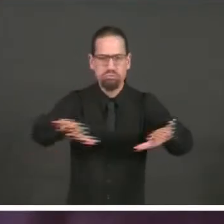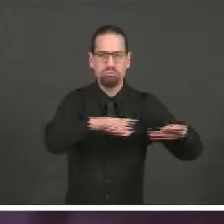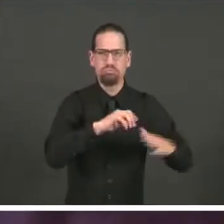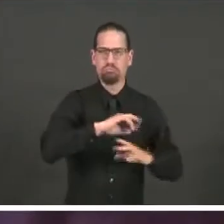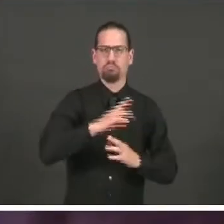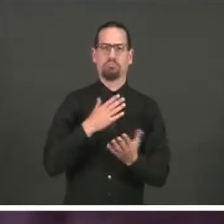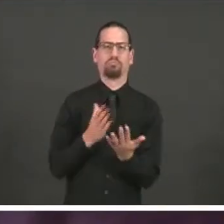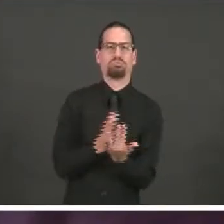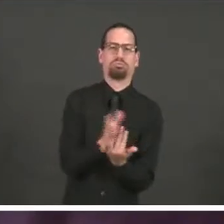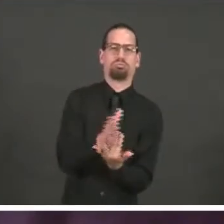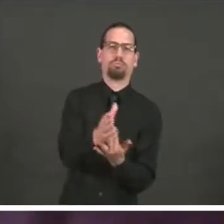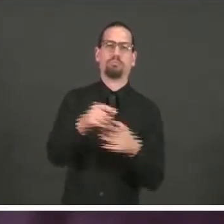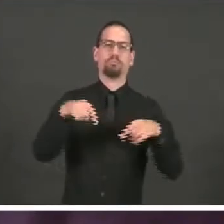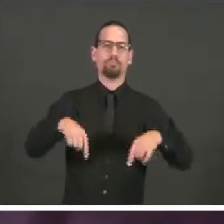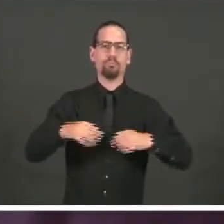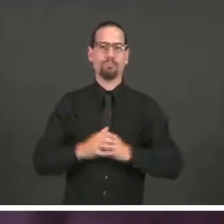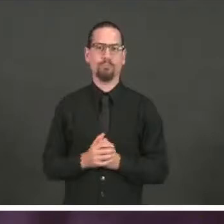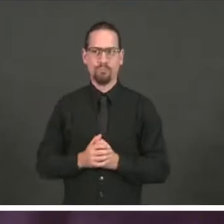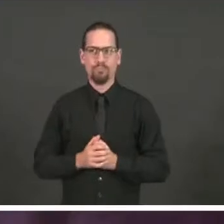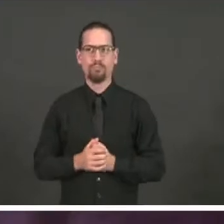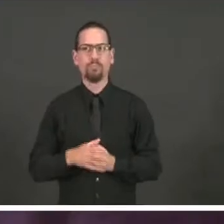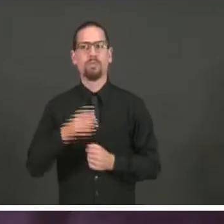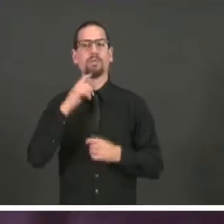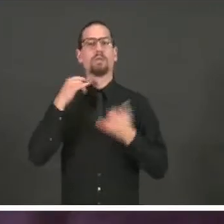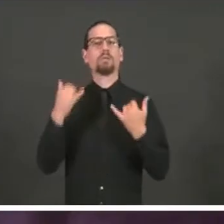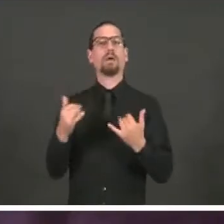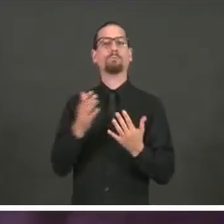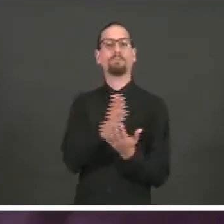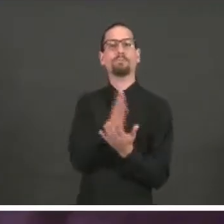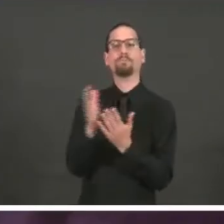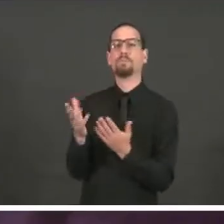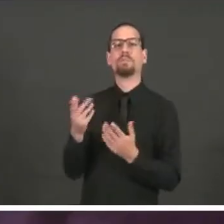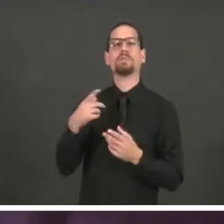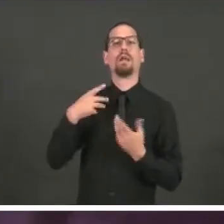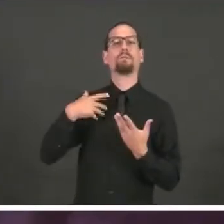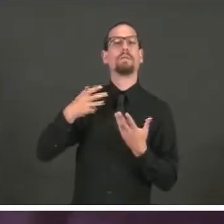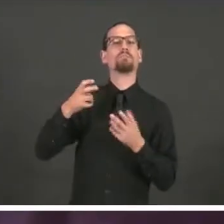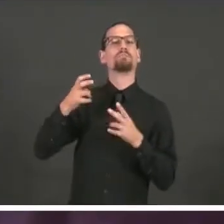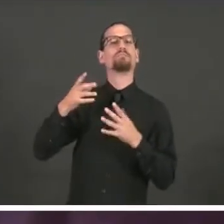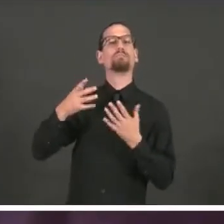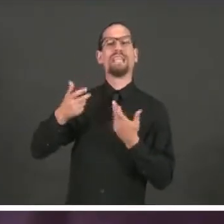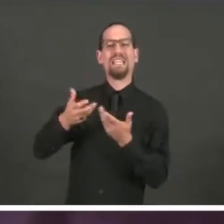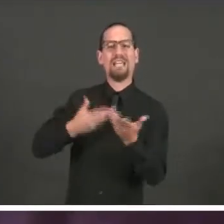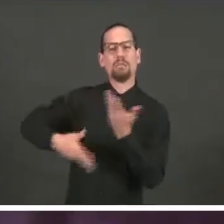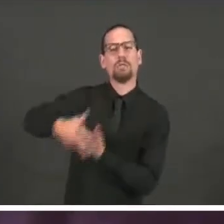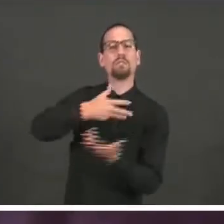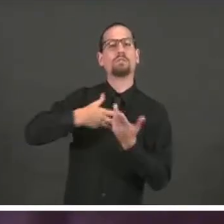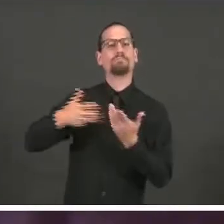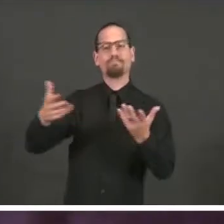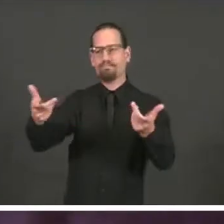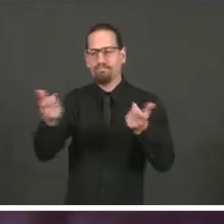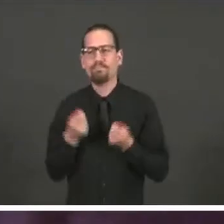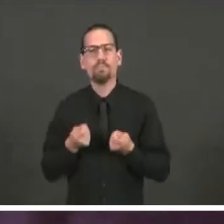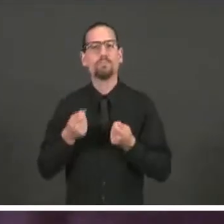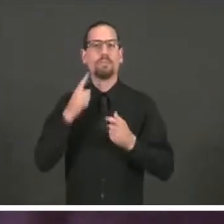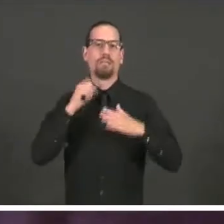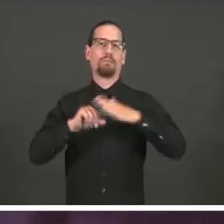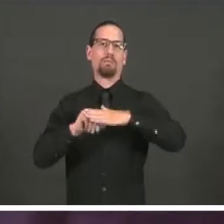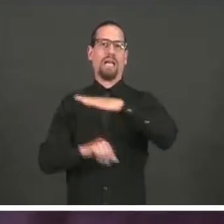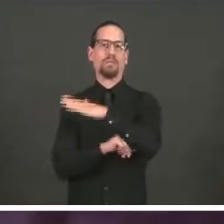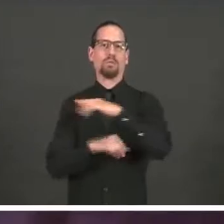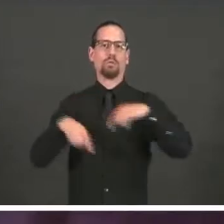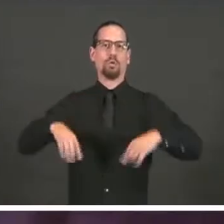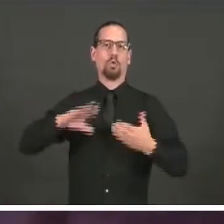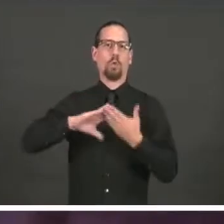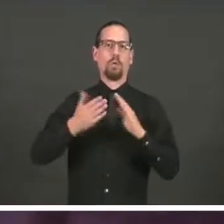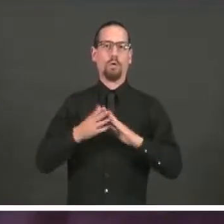transform Providence Public School Districts. Since the press, if you remember, that we had all around Johns Hopkins last year. We